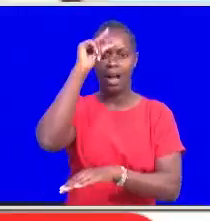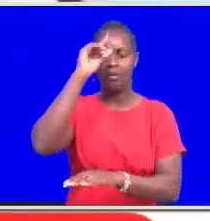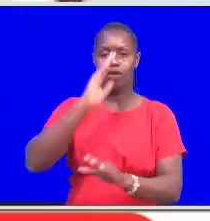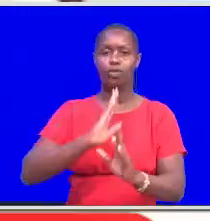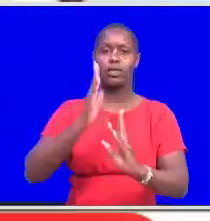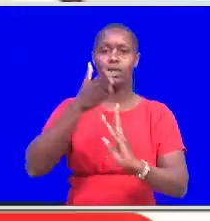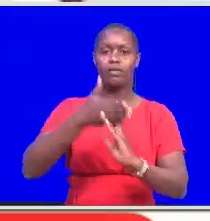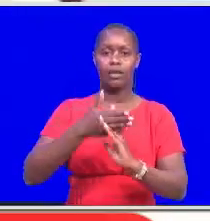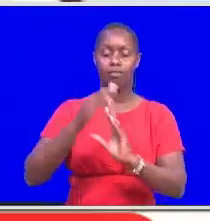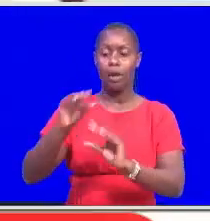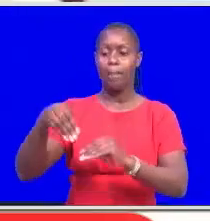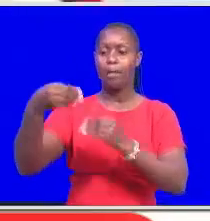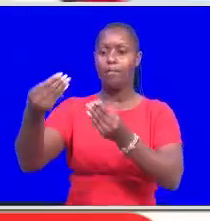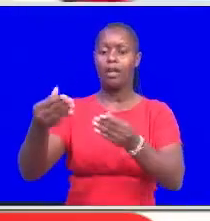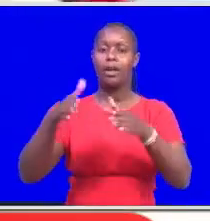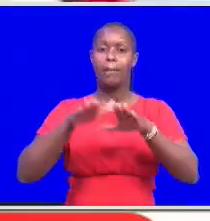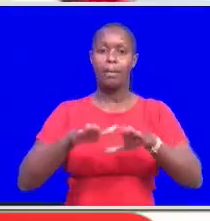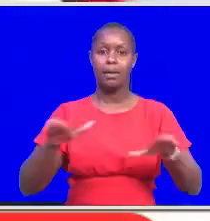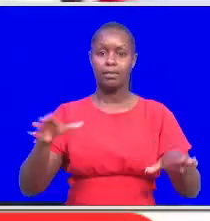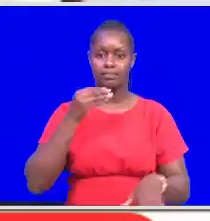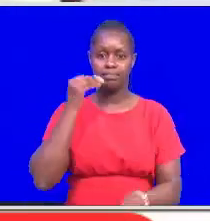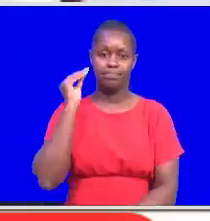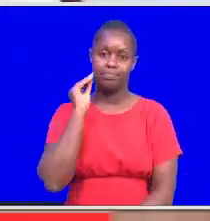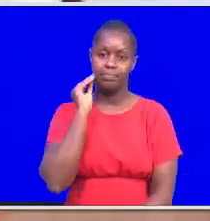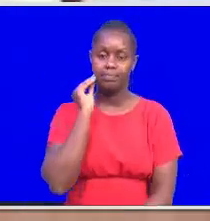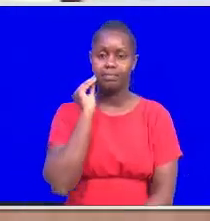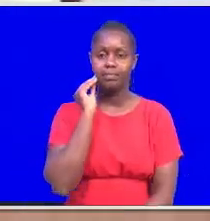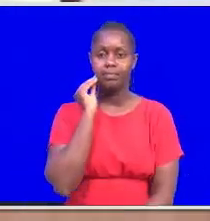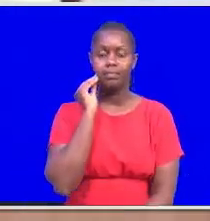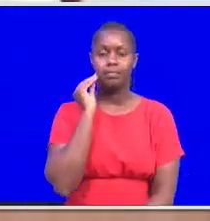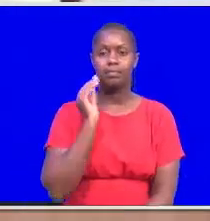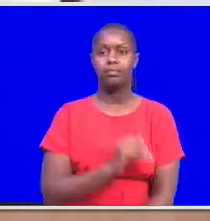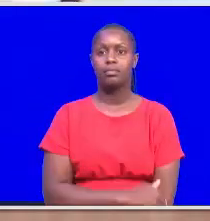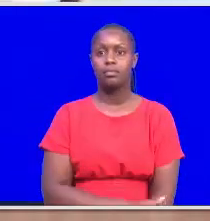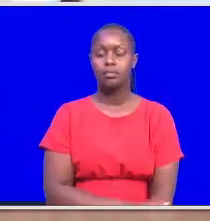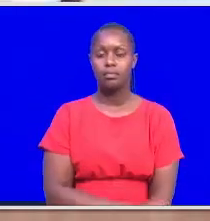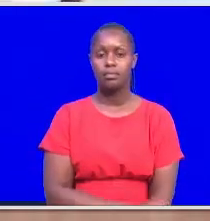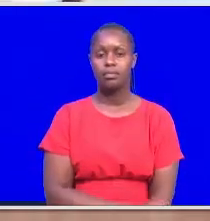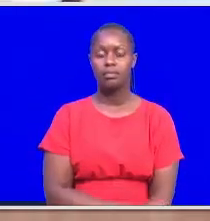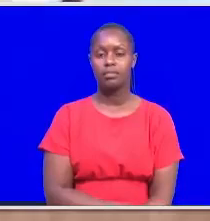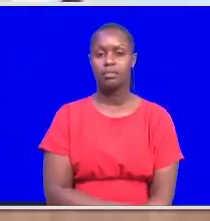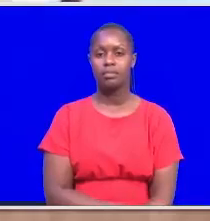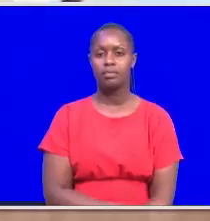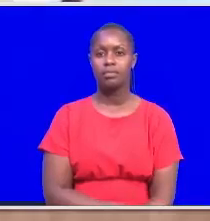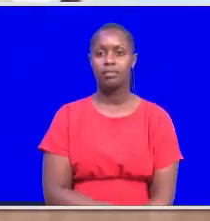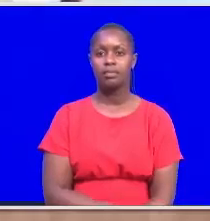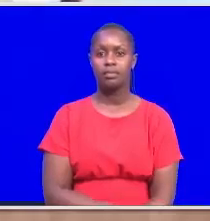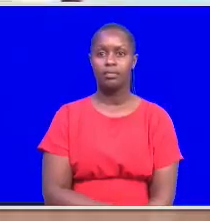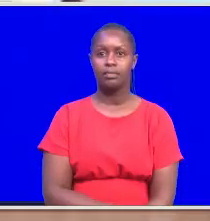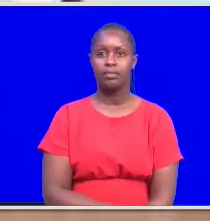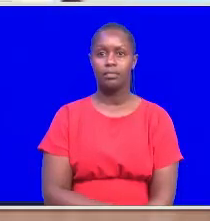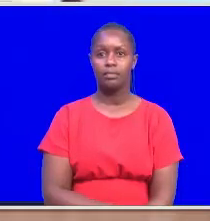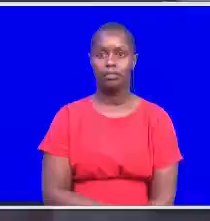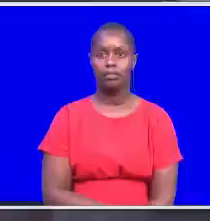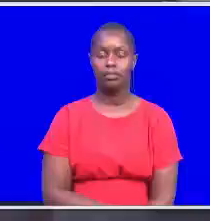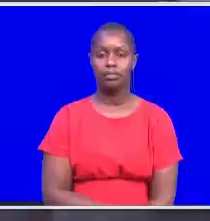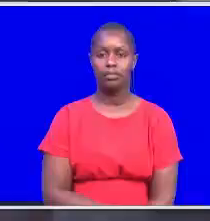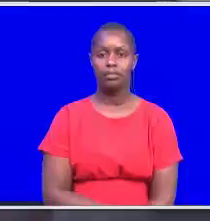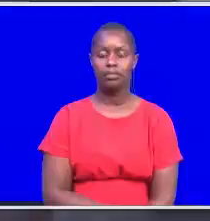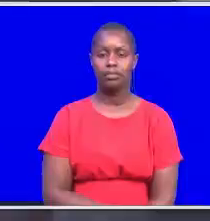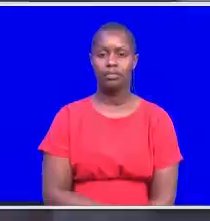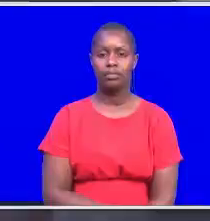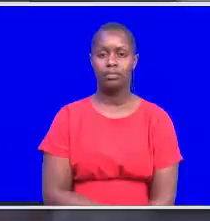and provide them with permanent settlements. Sheila Chelangat for TV 47 in Mathare, Nairobi.